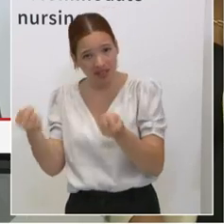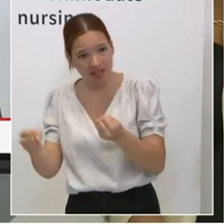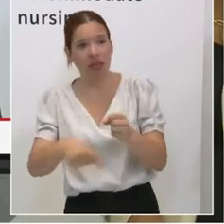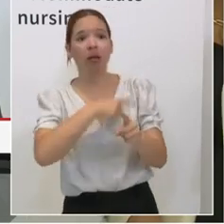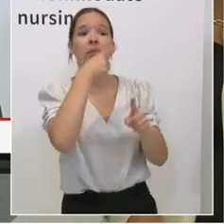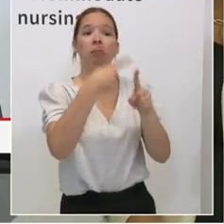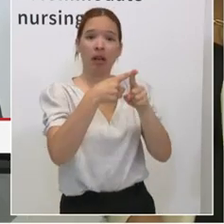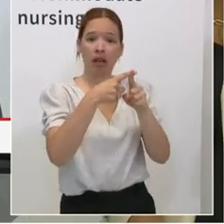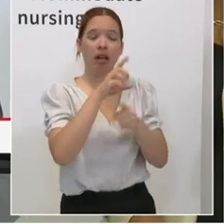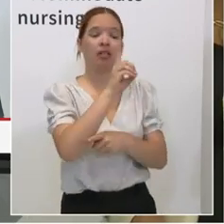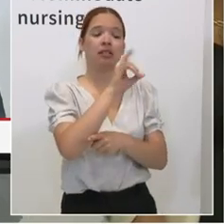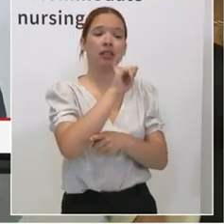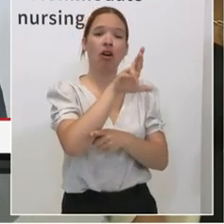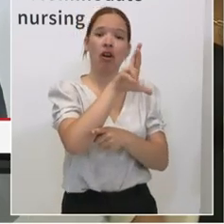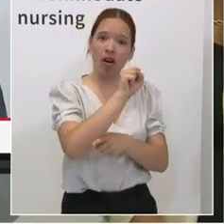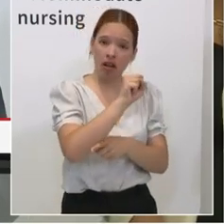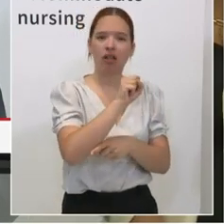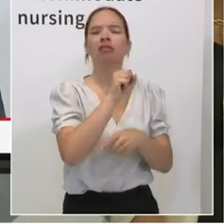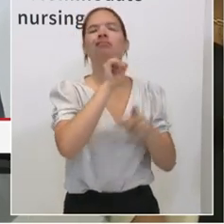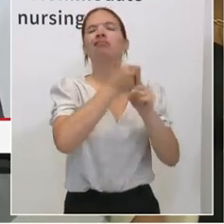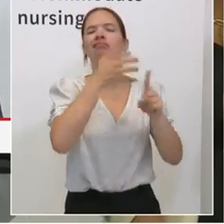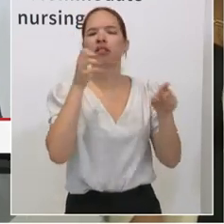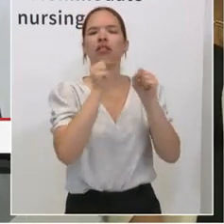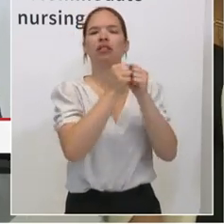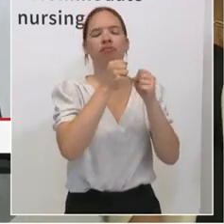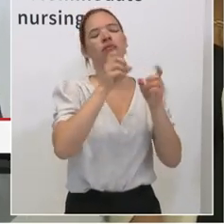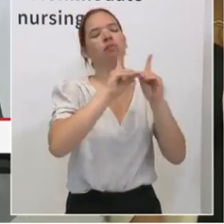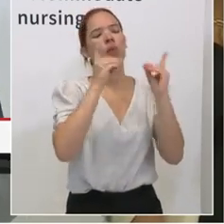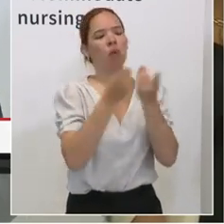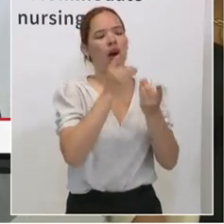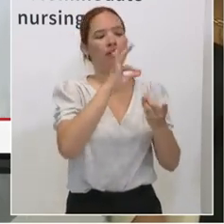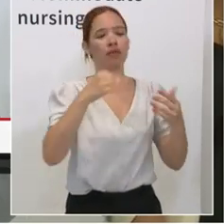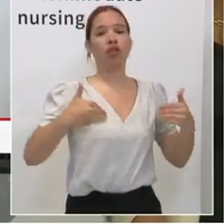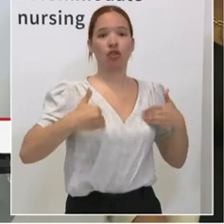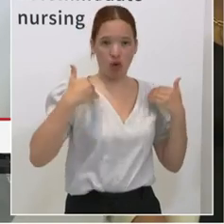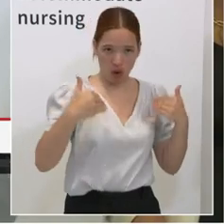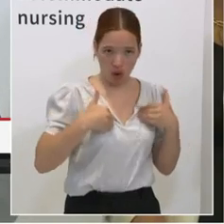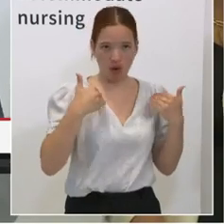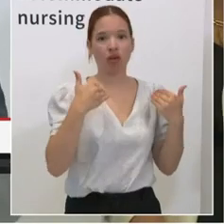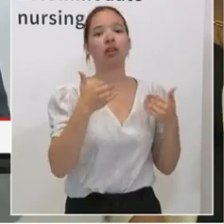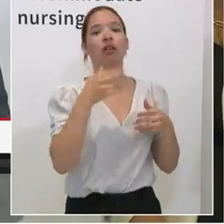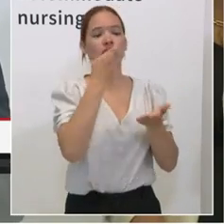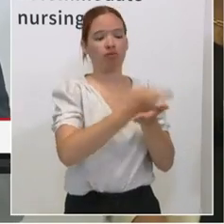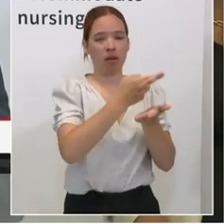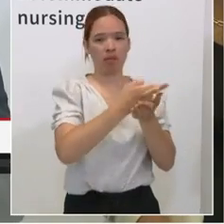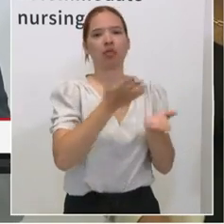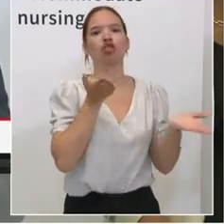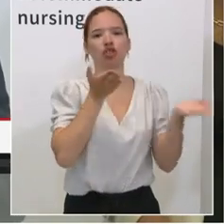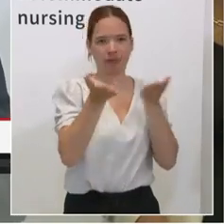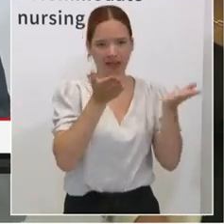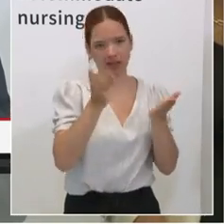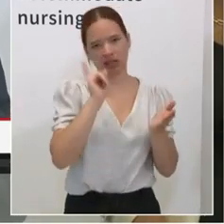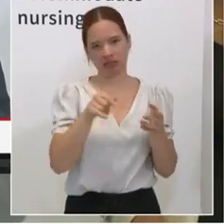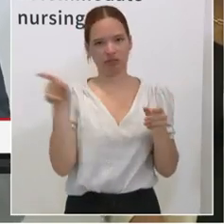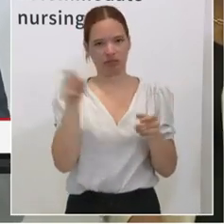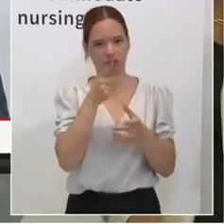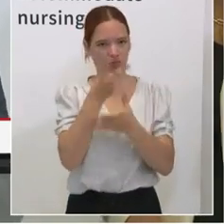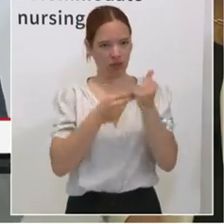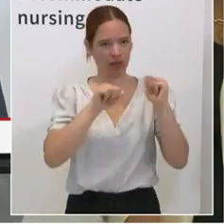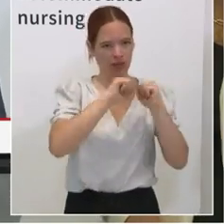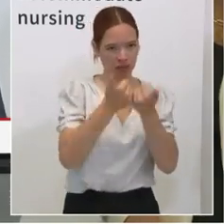Rehabilitation Services. We decided to make this announcement here at the Centers of Excellence because